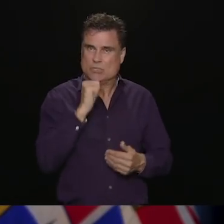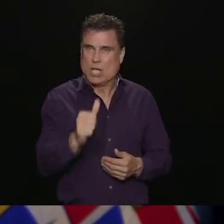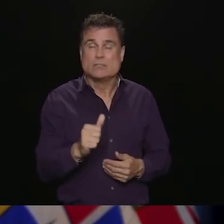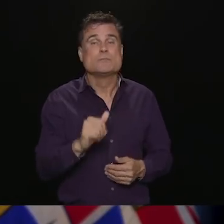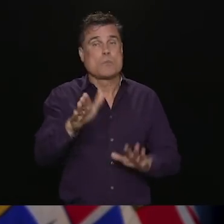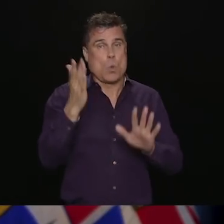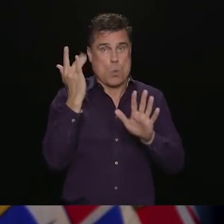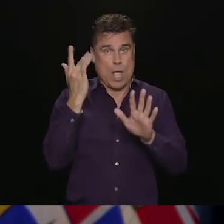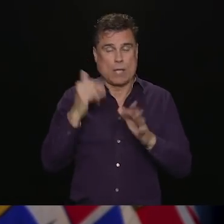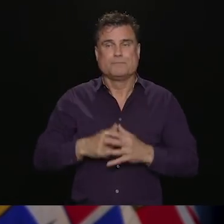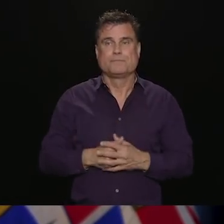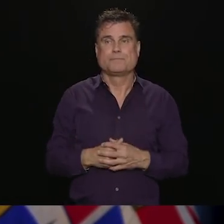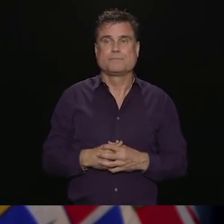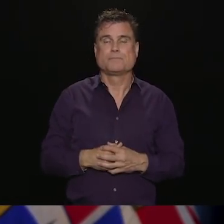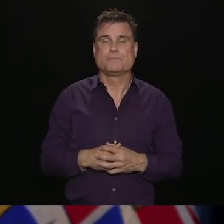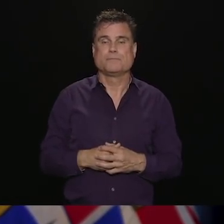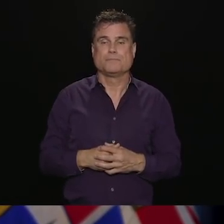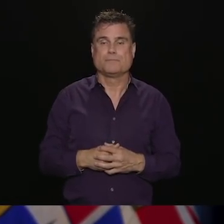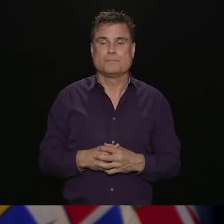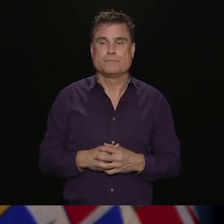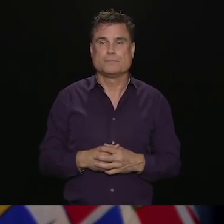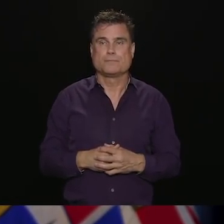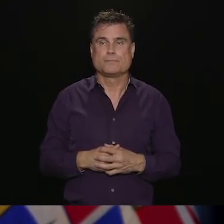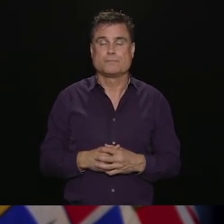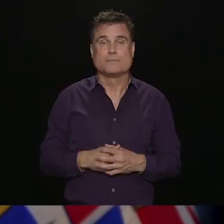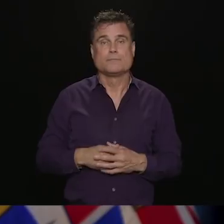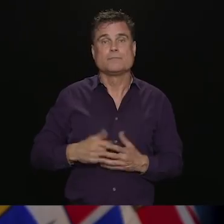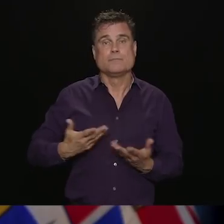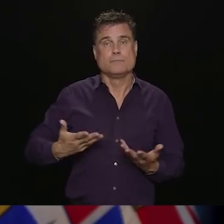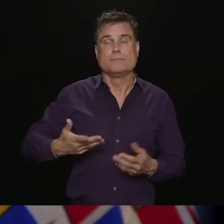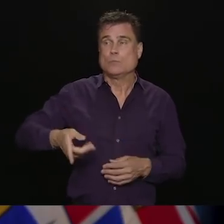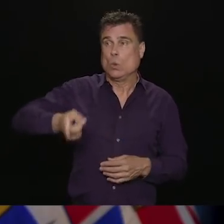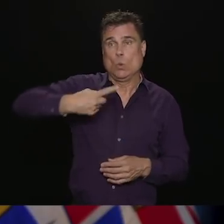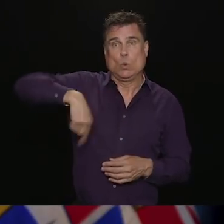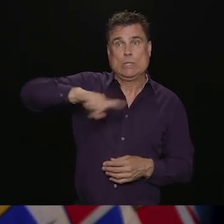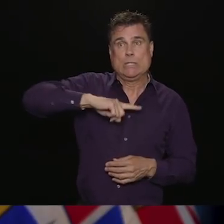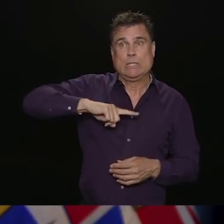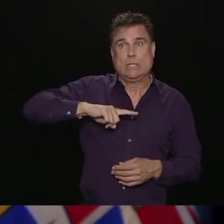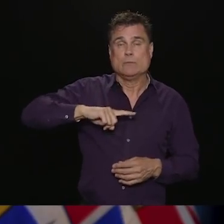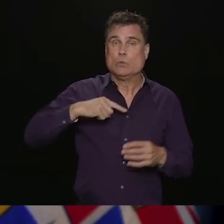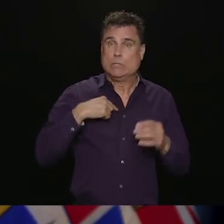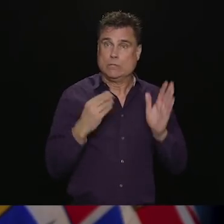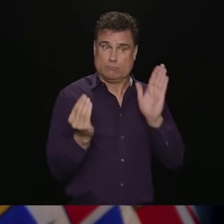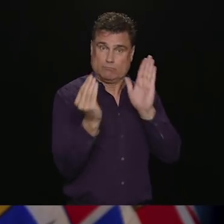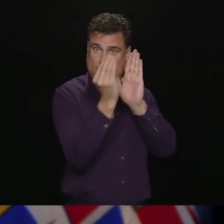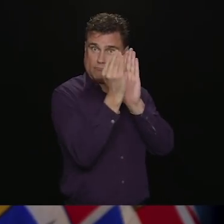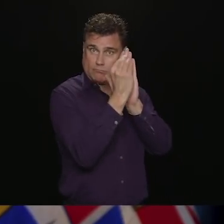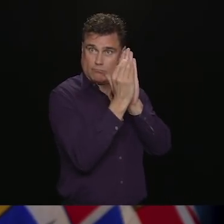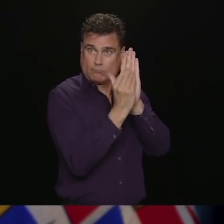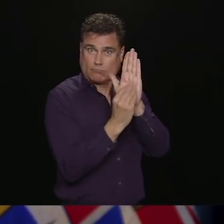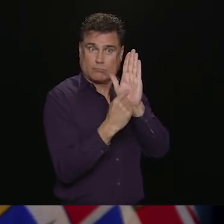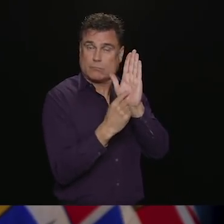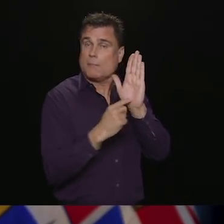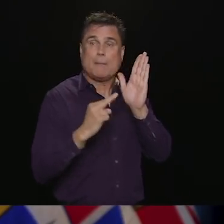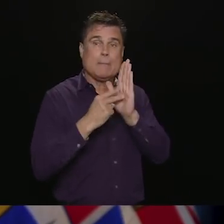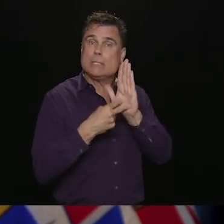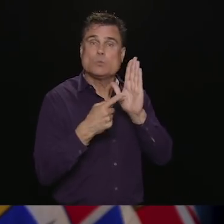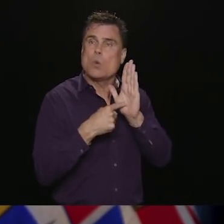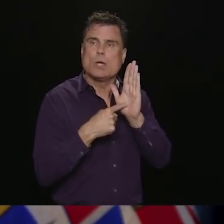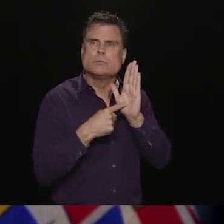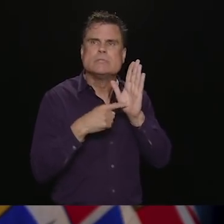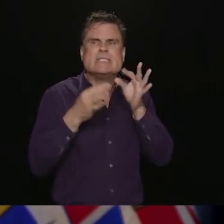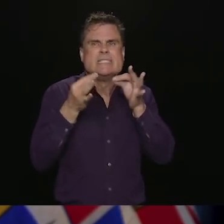language and definitions of what essential visitors were. So those were in place from the beginning, but the interpretation in